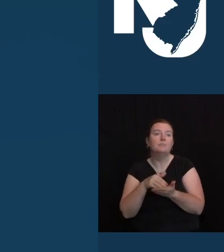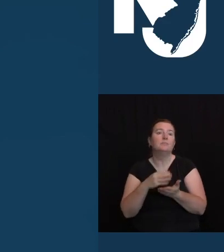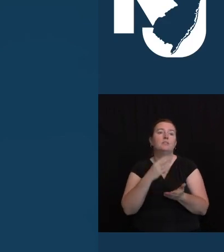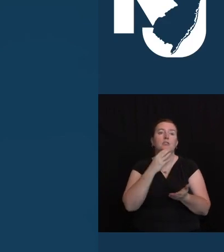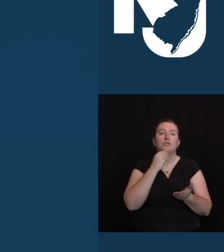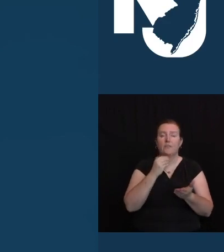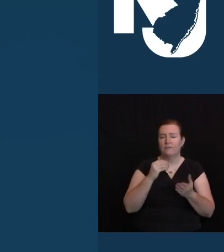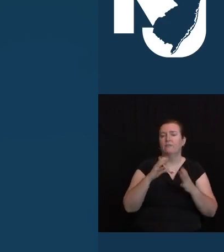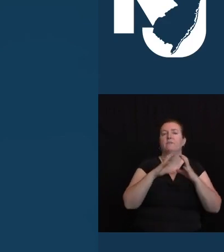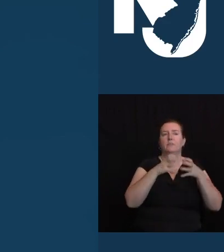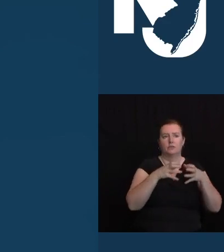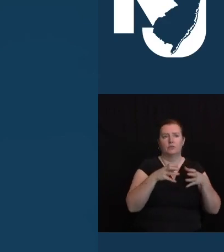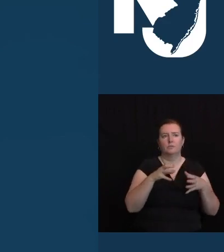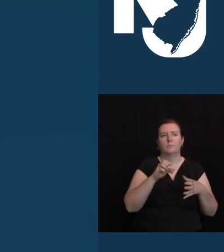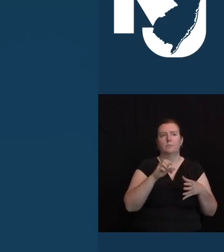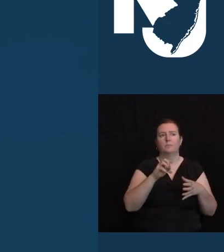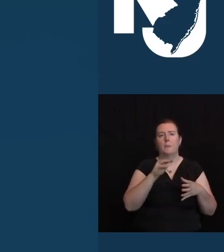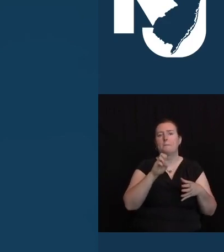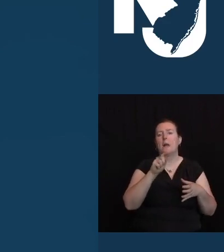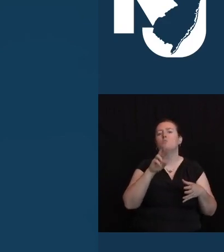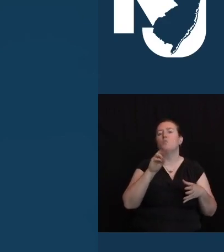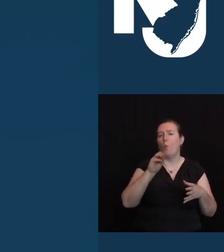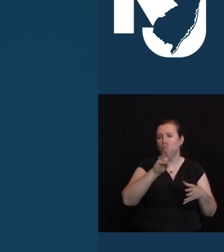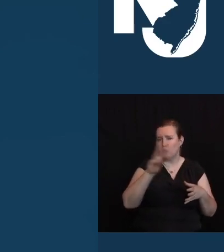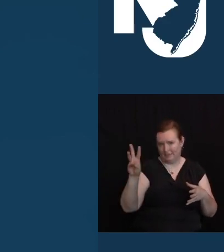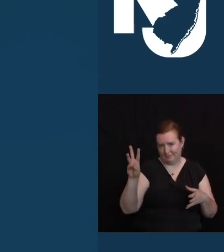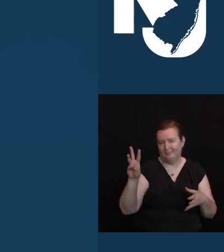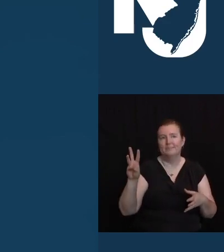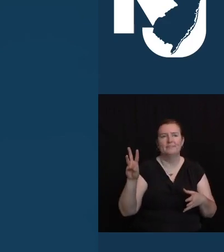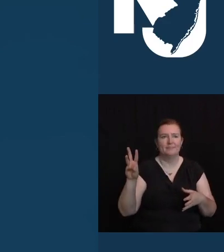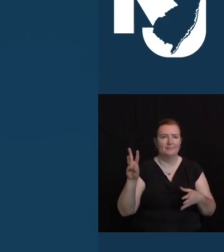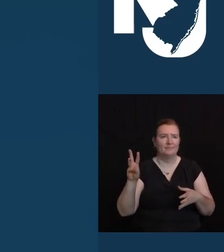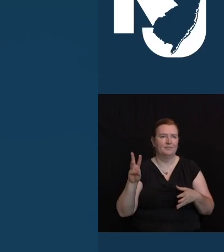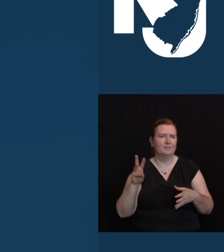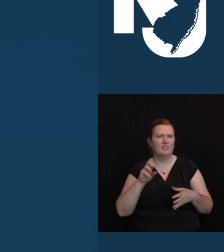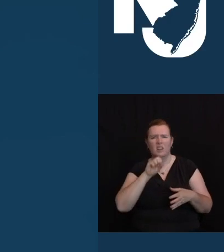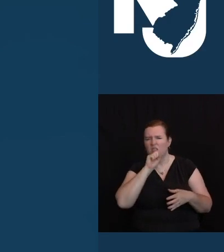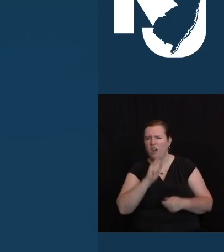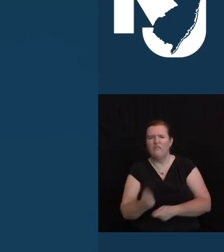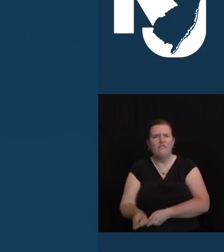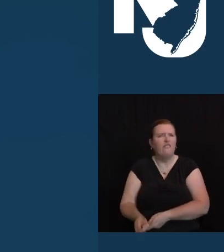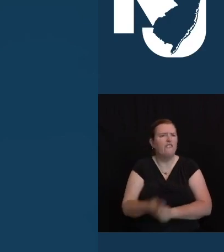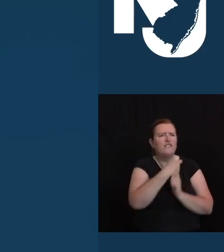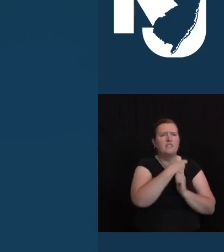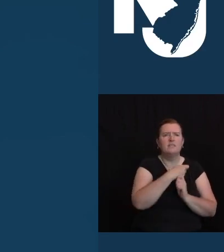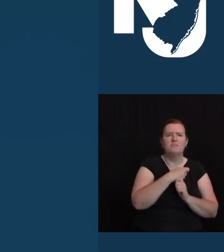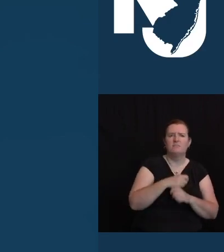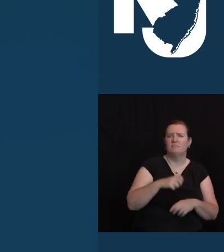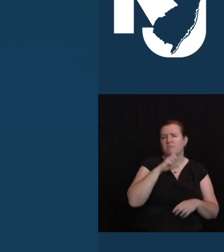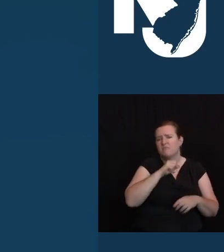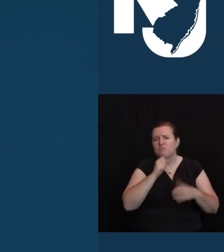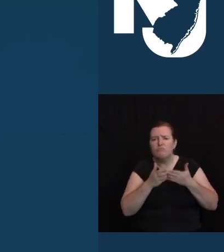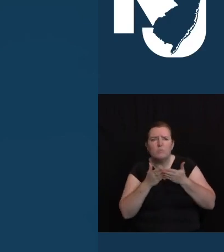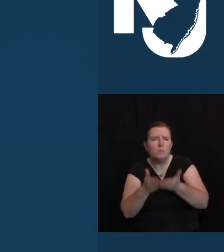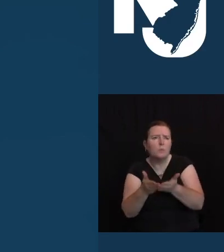among many others. He was an avid golfer and boater, and loved spending his days with family and friends, either on the links or in